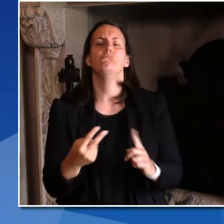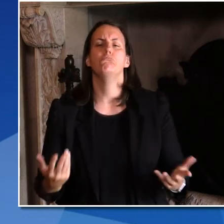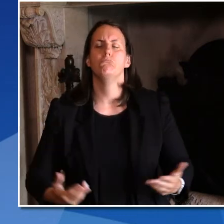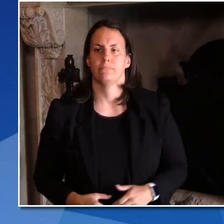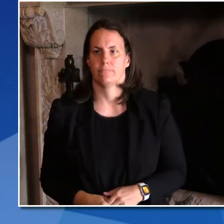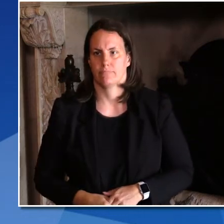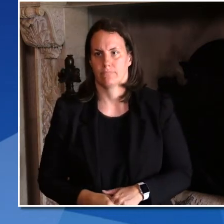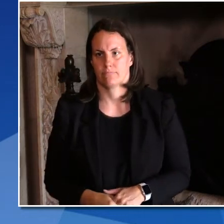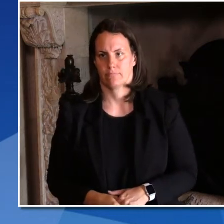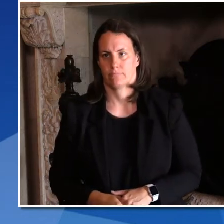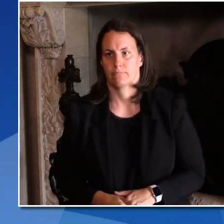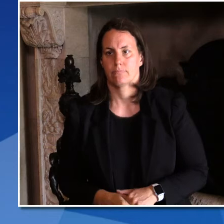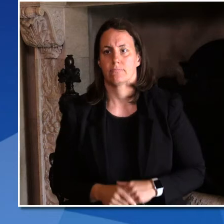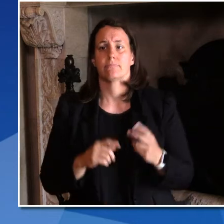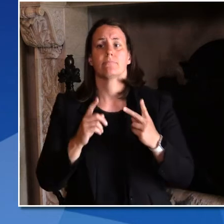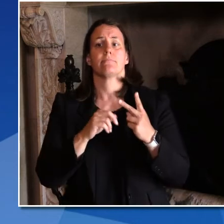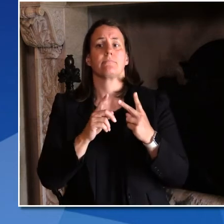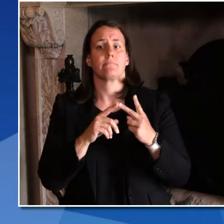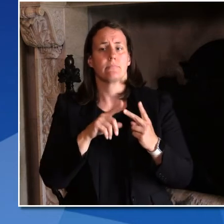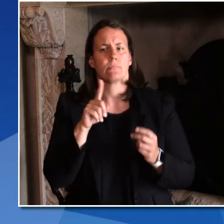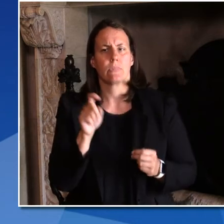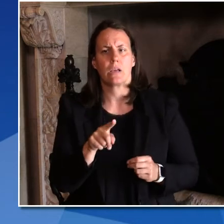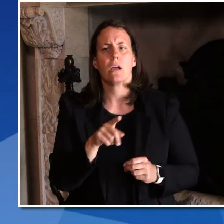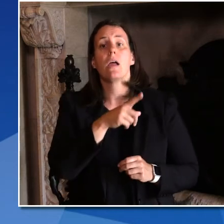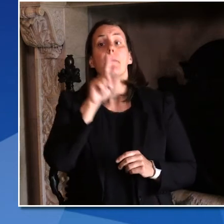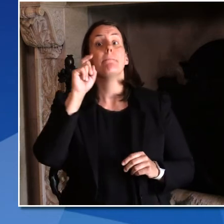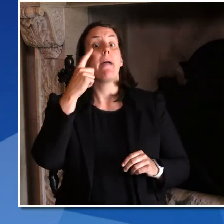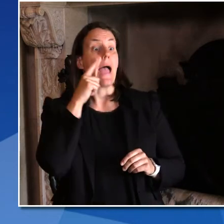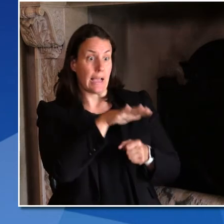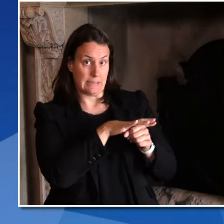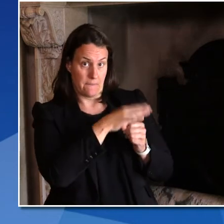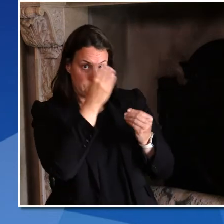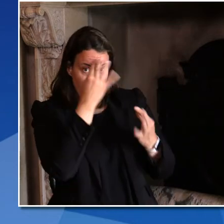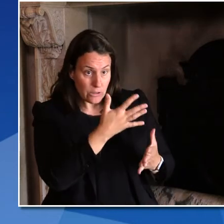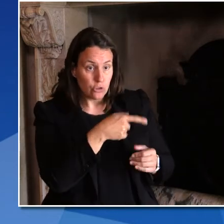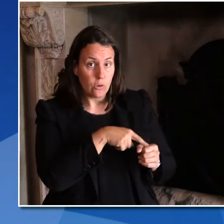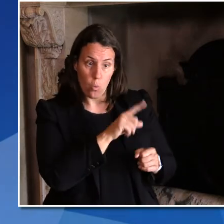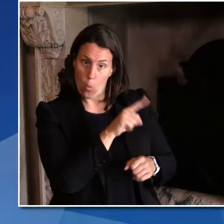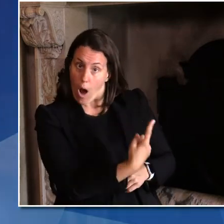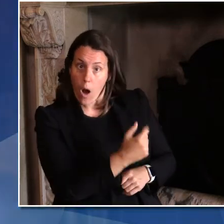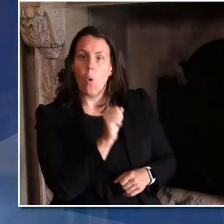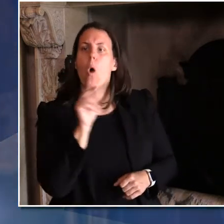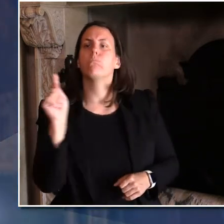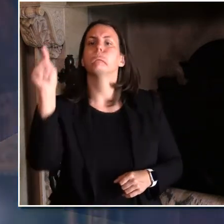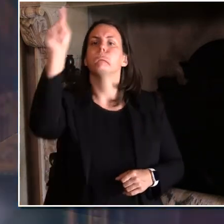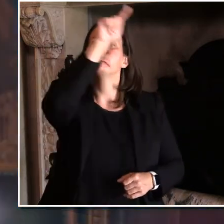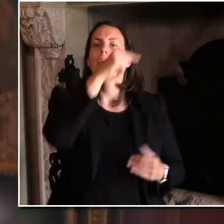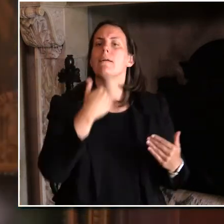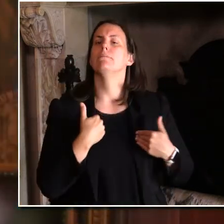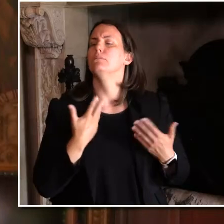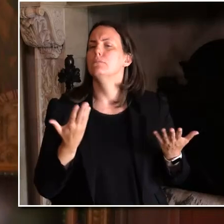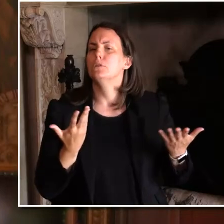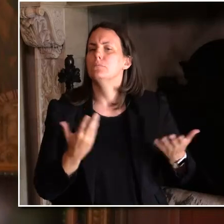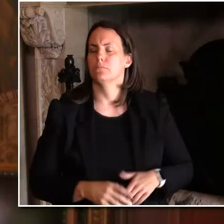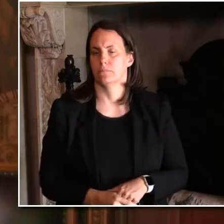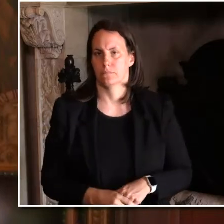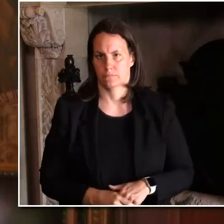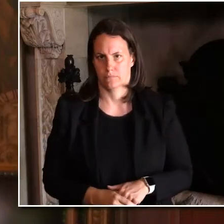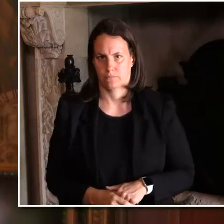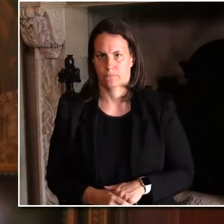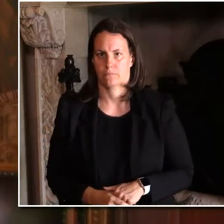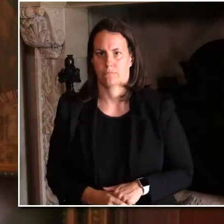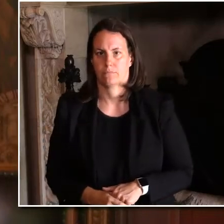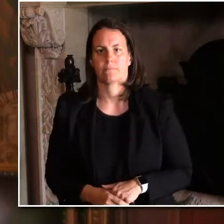other parts of the state or the state as a whole so far? Sure. Thanks, David. It's a good question.